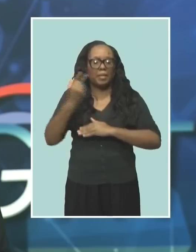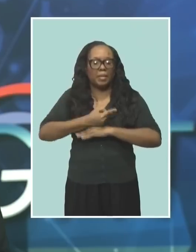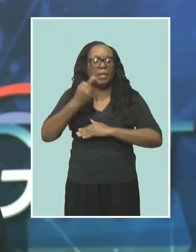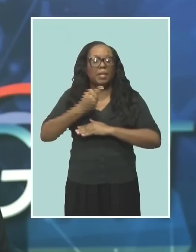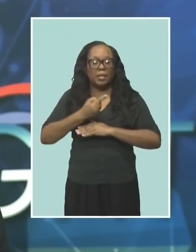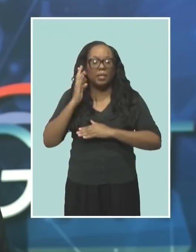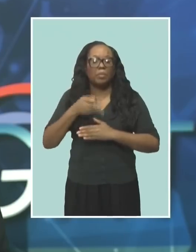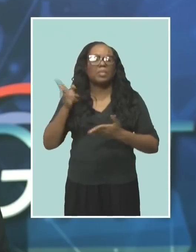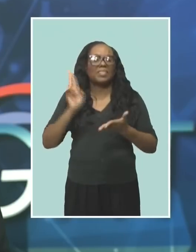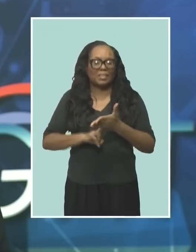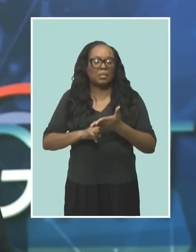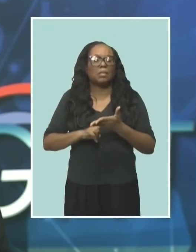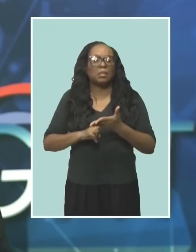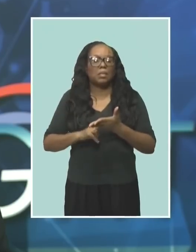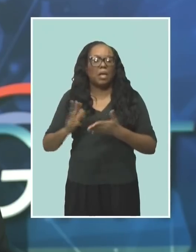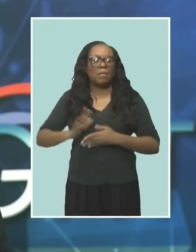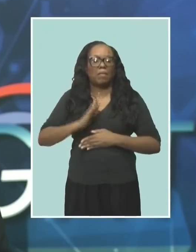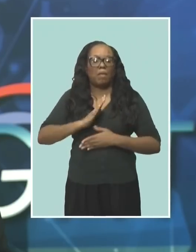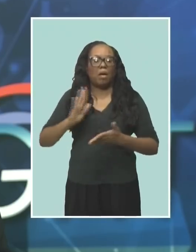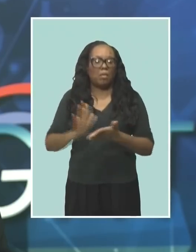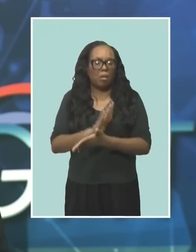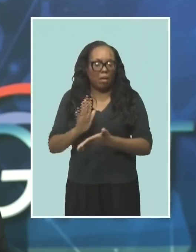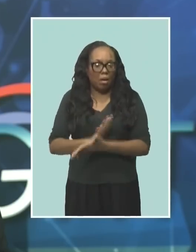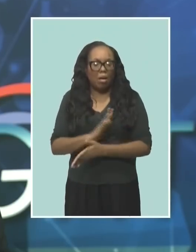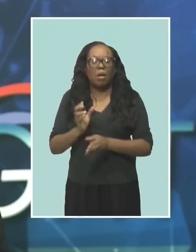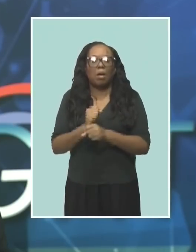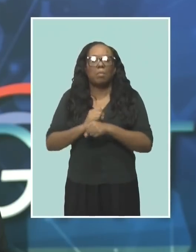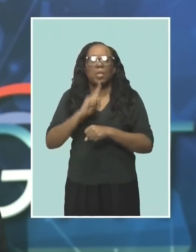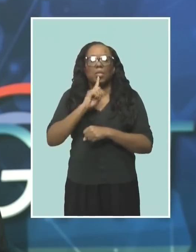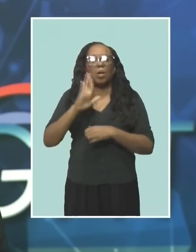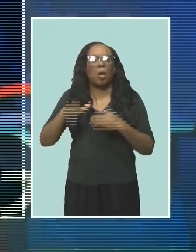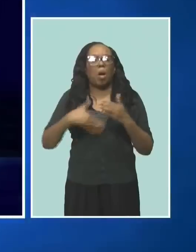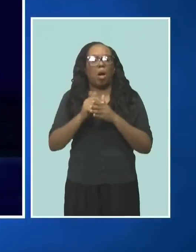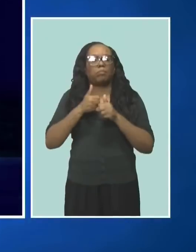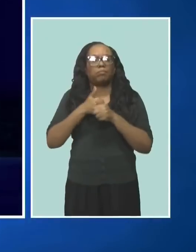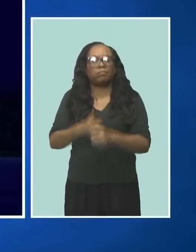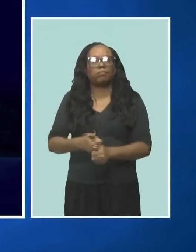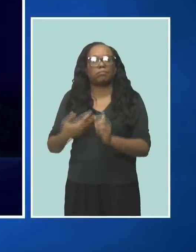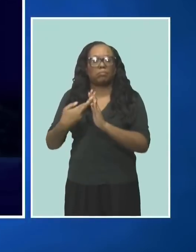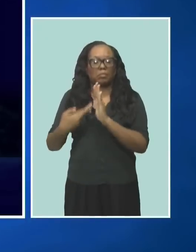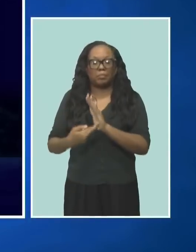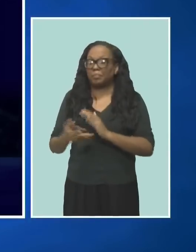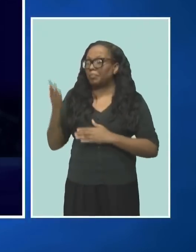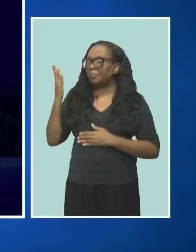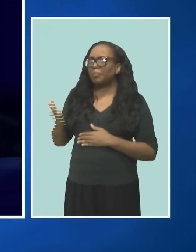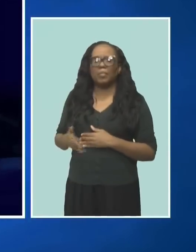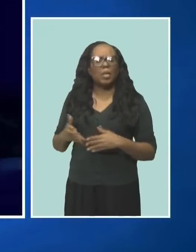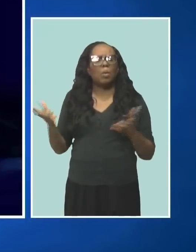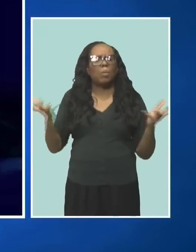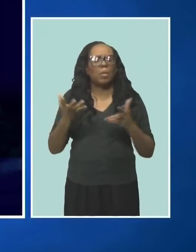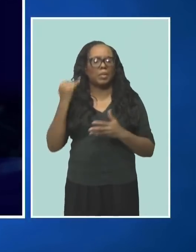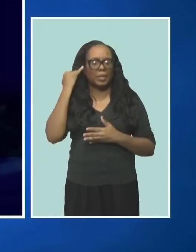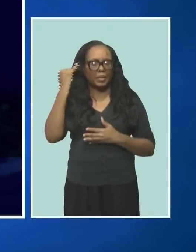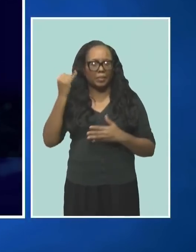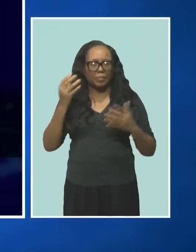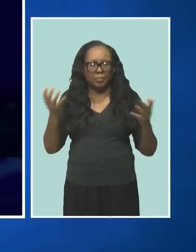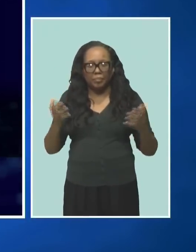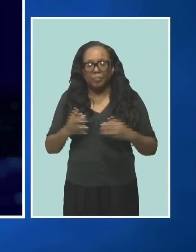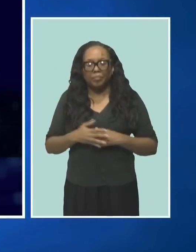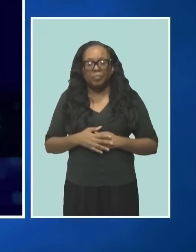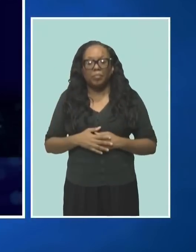the behaviour of tripartite constituents. The idea really is that